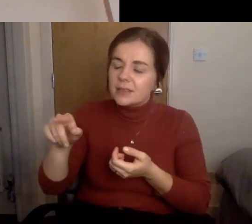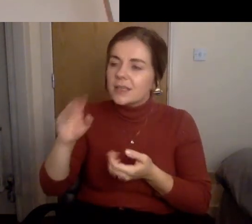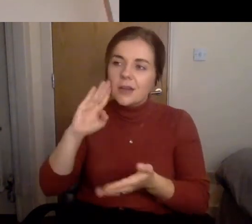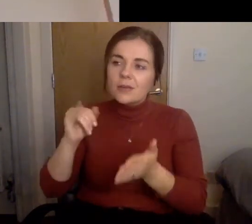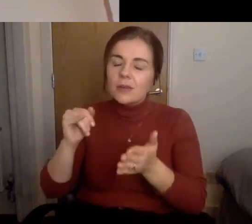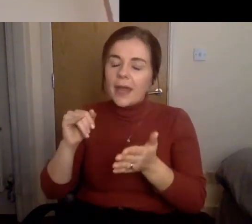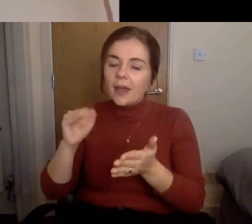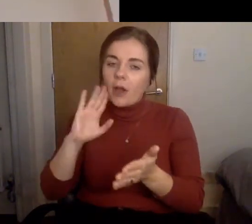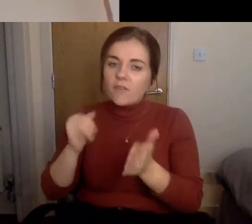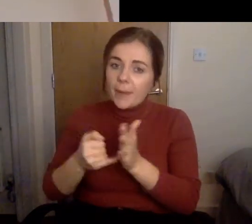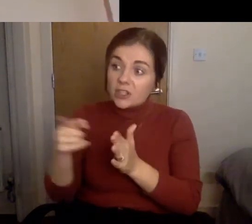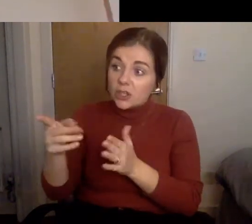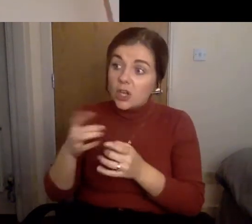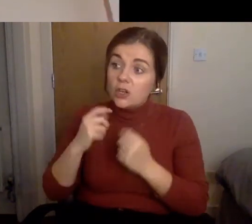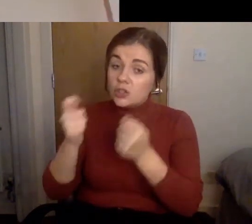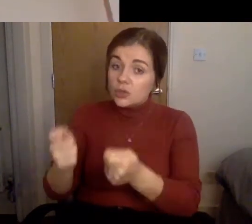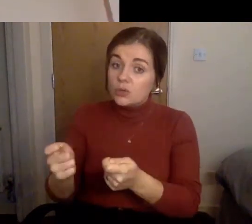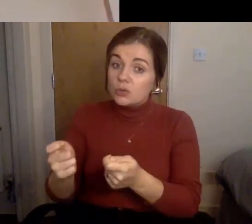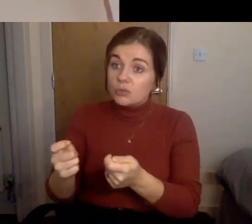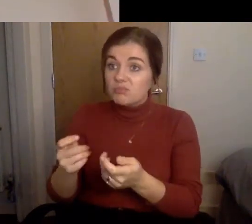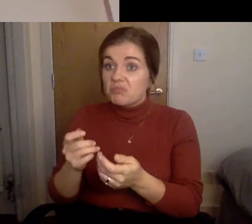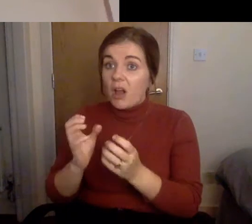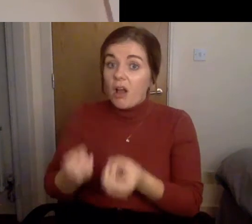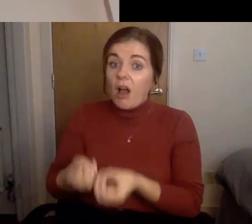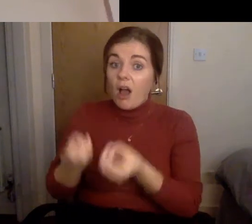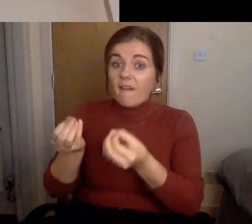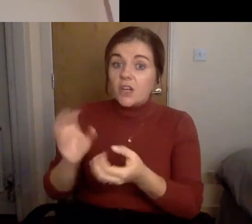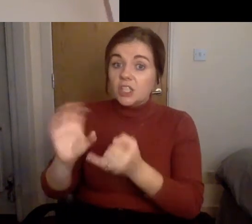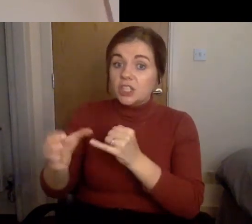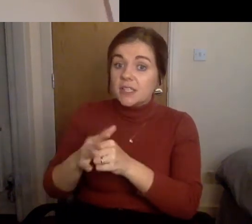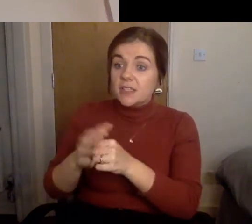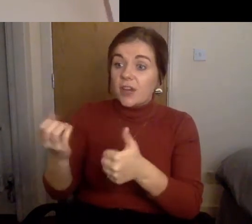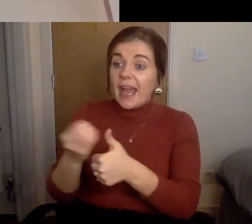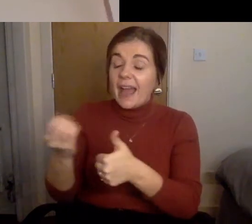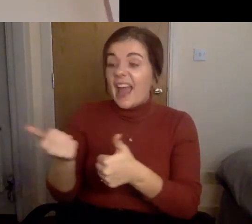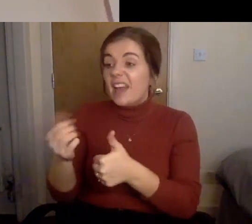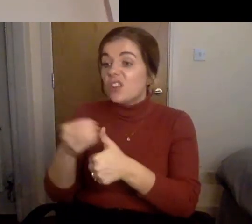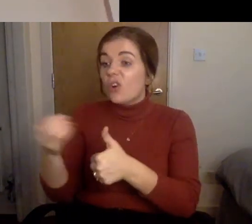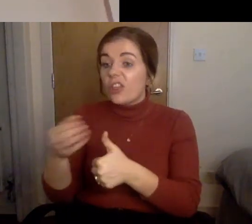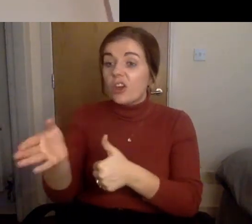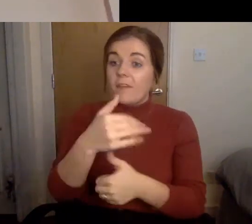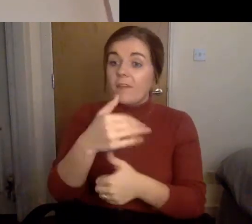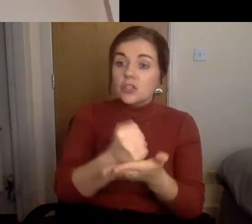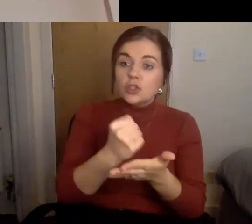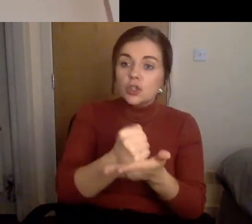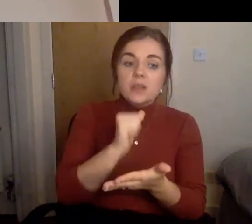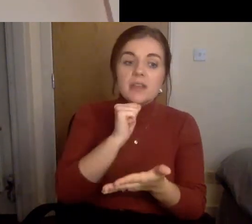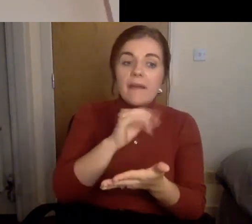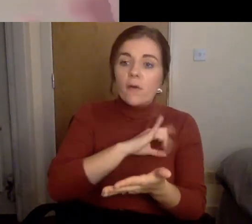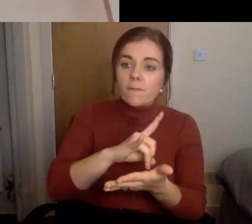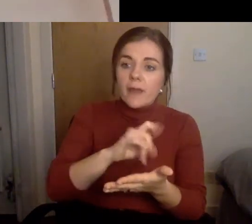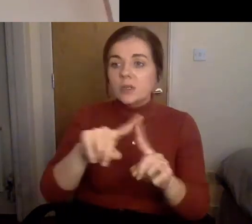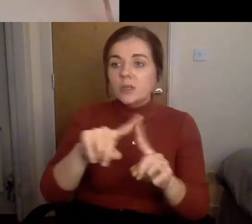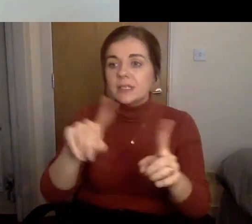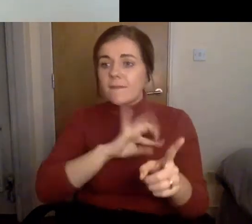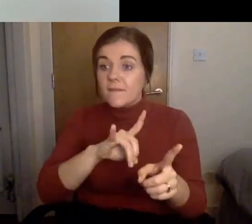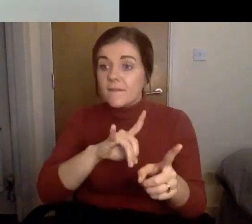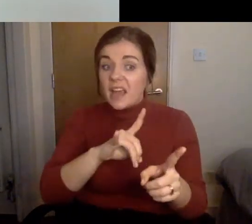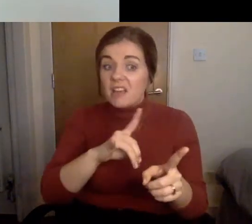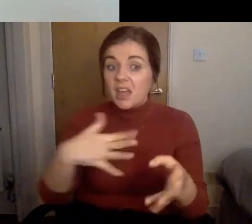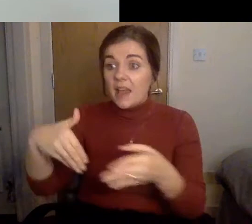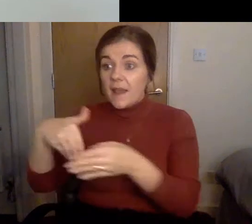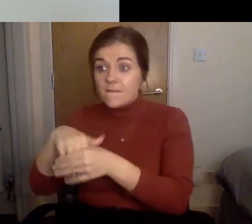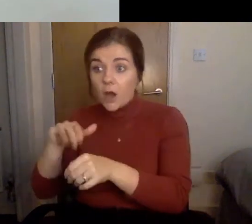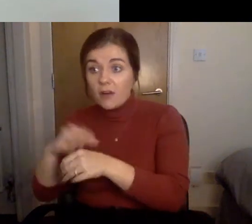for students of other faiths and none to get involved in some way with the student, apart from the journals, let's say, but like, you